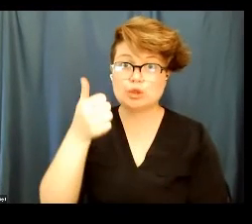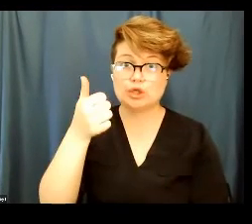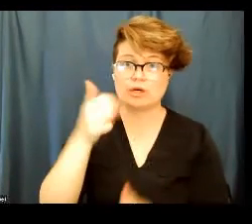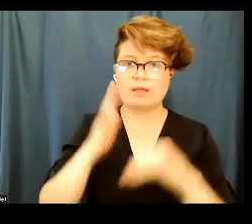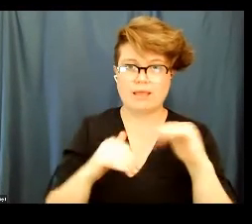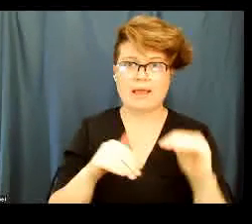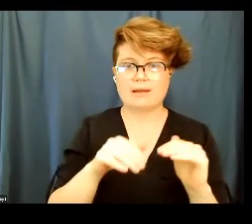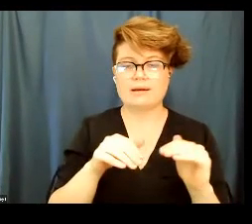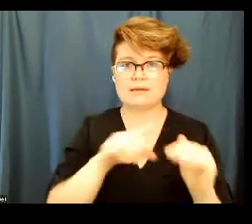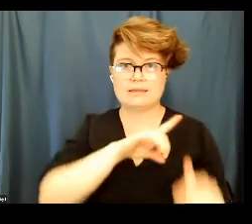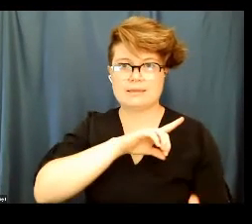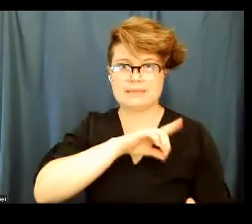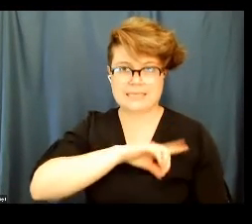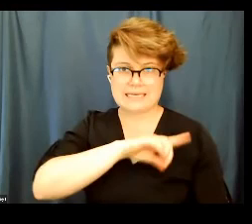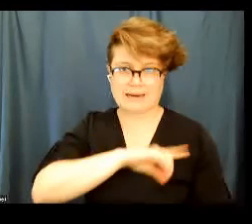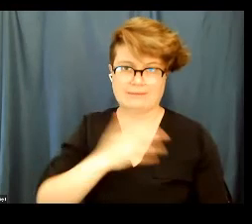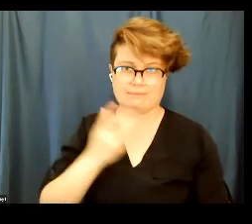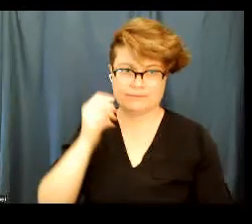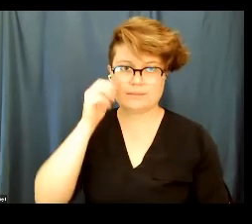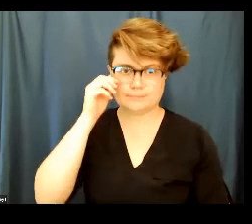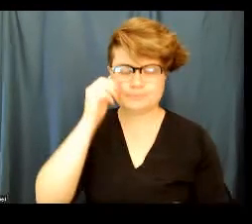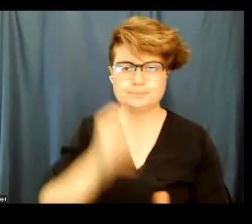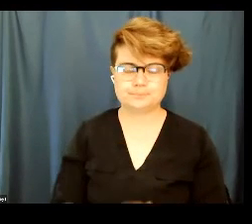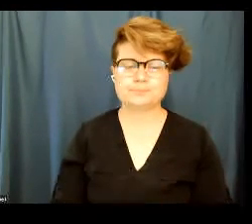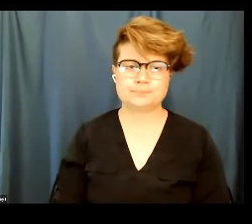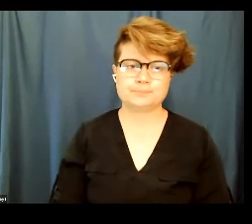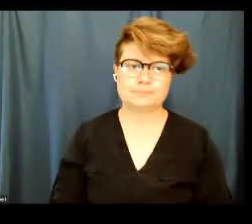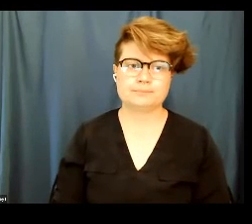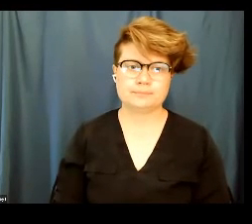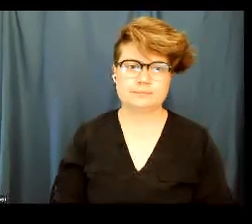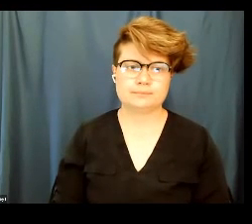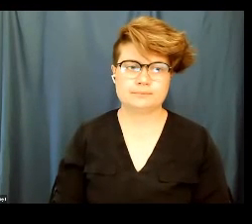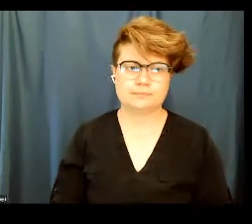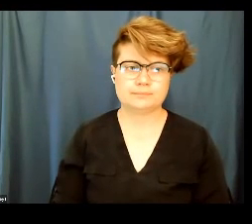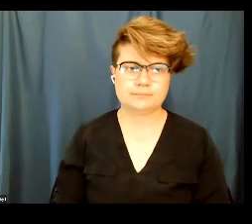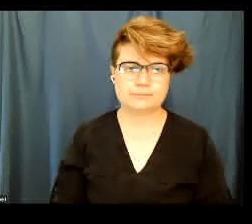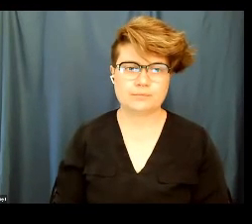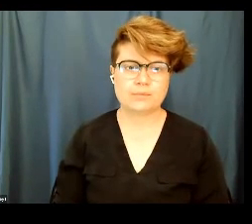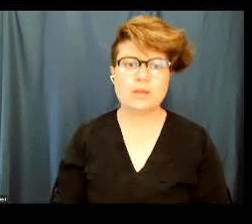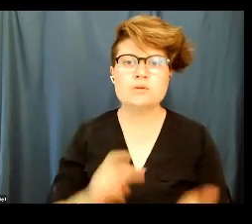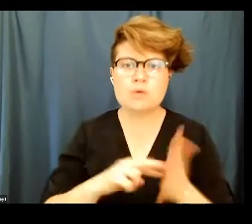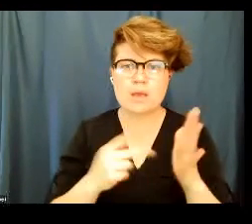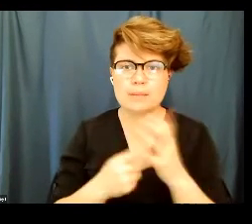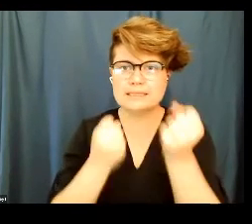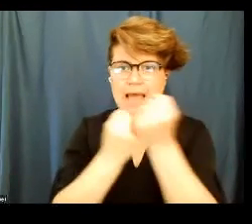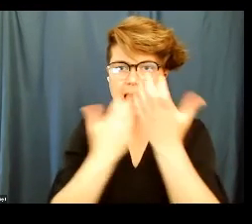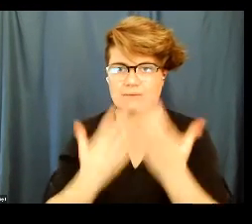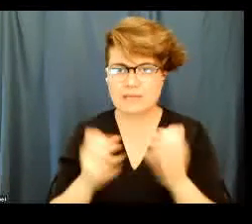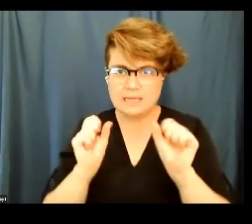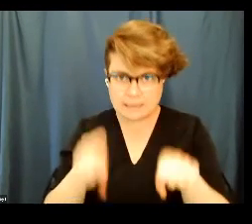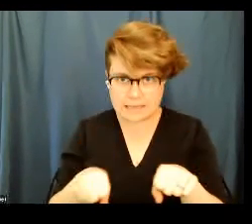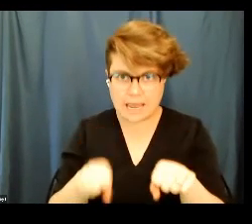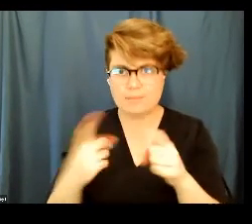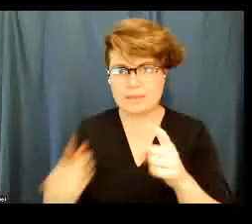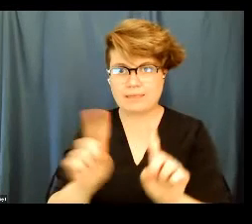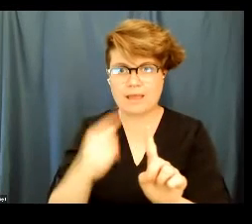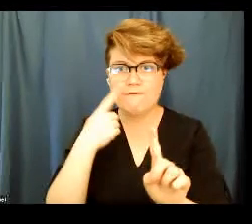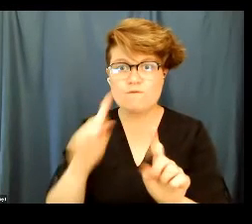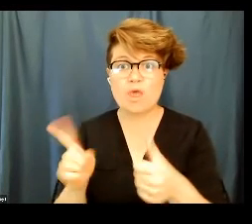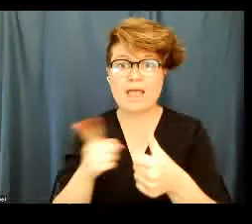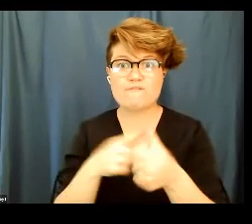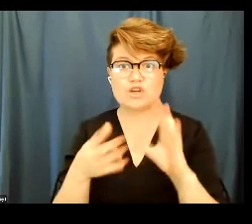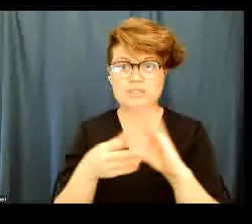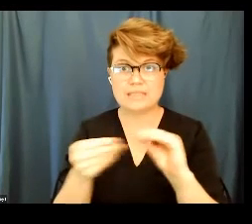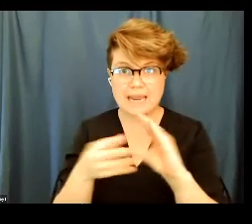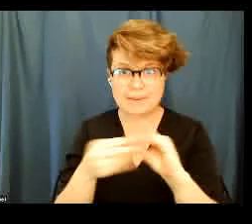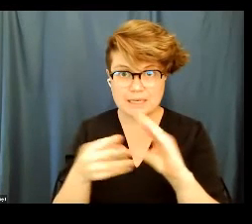detective, right? And so that way, the advocate might be able to be present for that initial statement, and they could